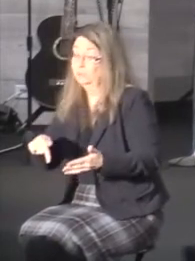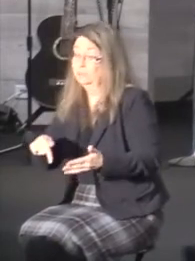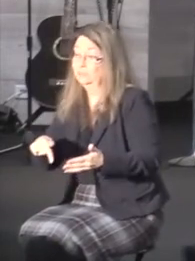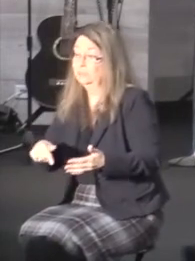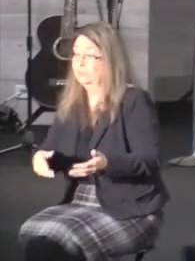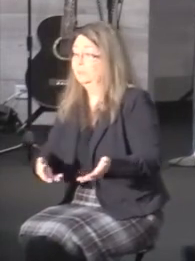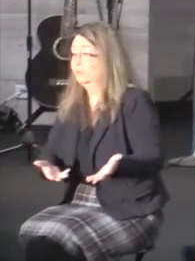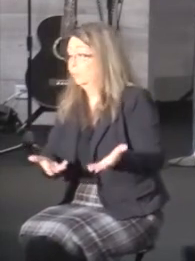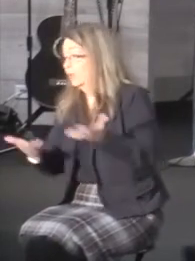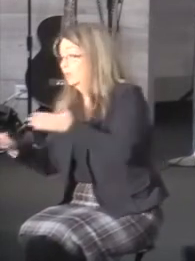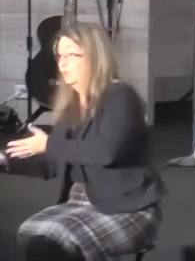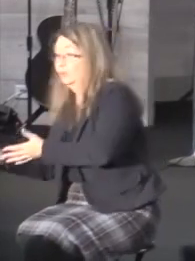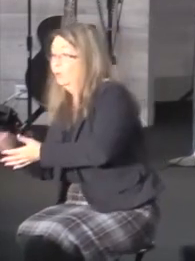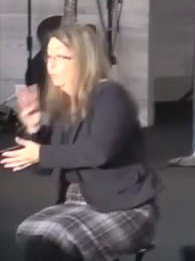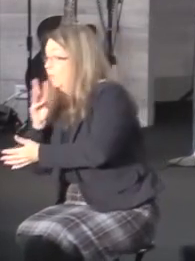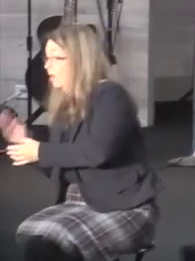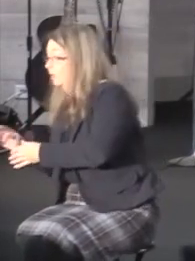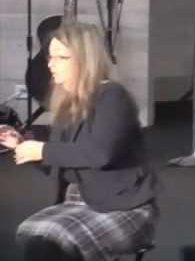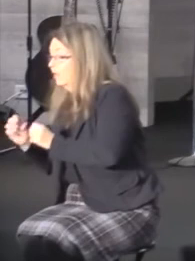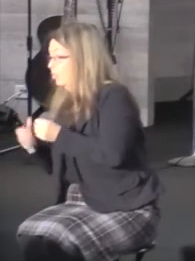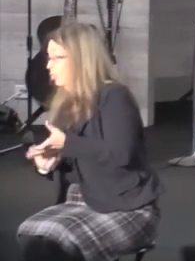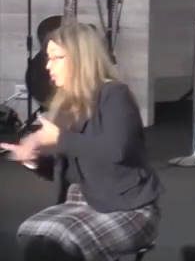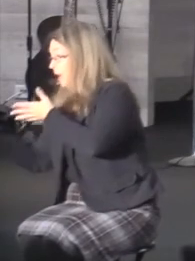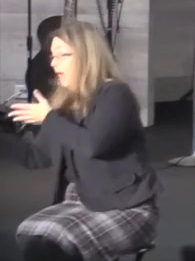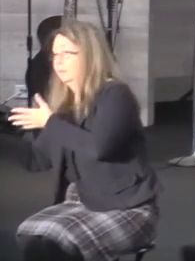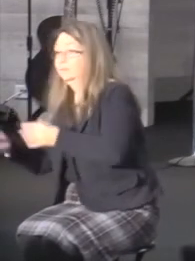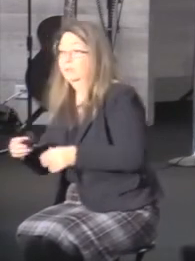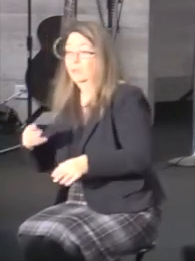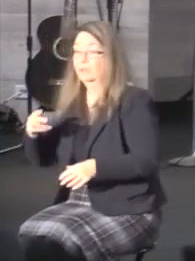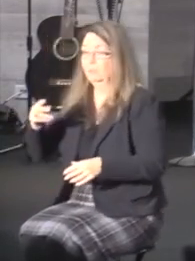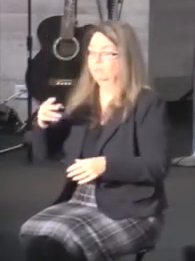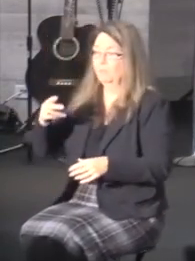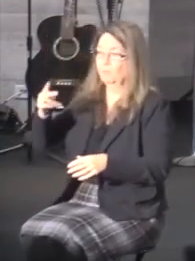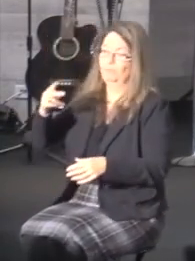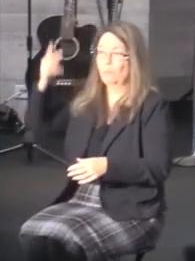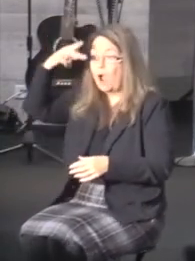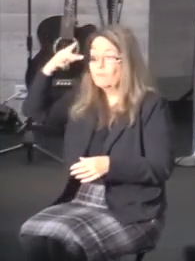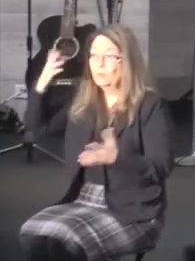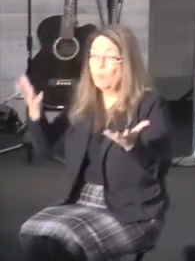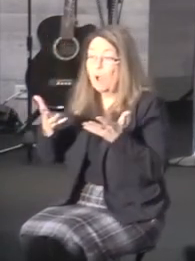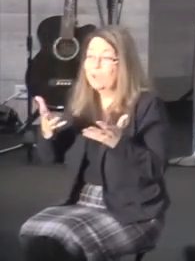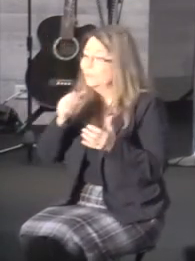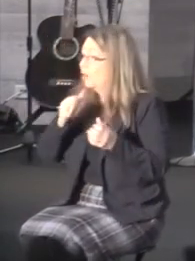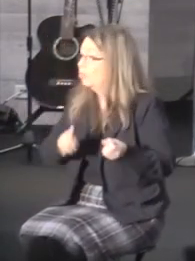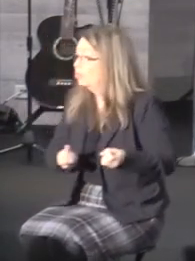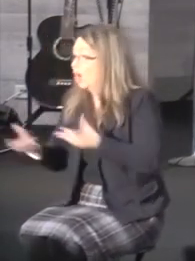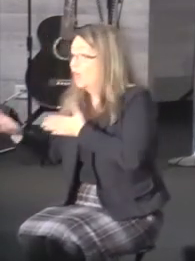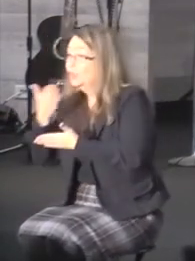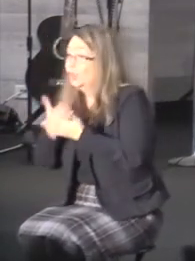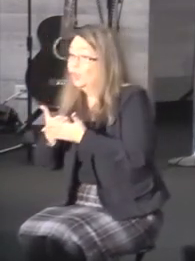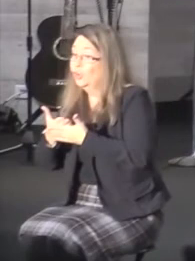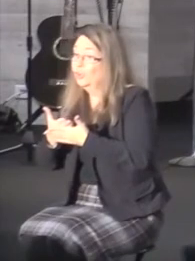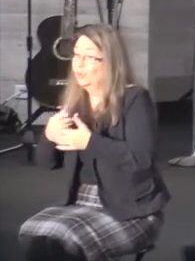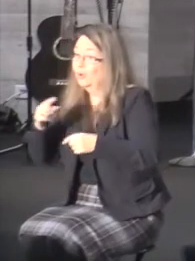they would take it back down to the river, and they would throw the dirty water out. And the proverb that they came up with was this: don't throw out the good by trying